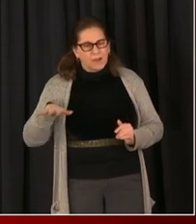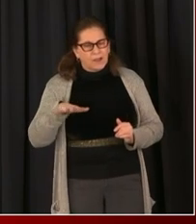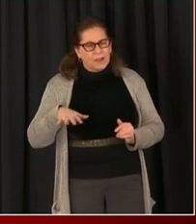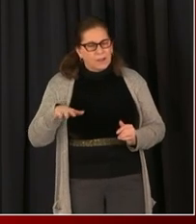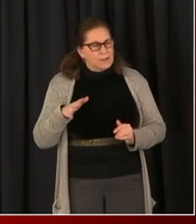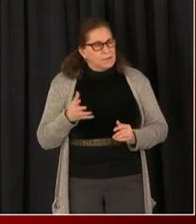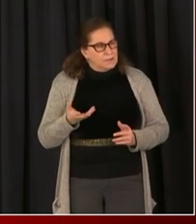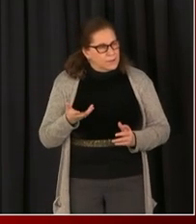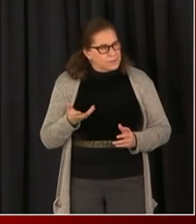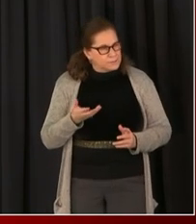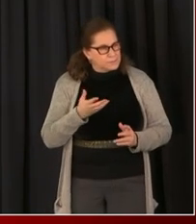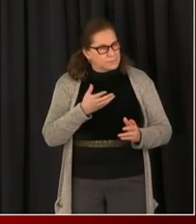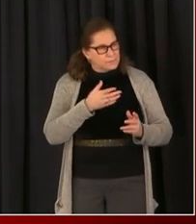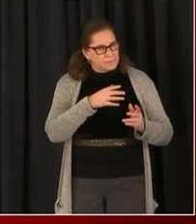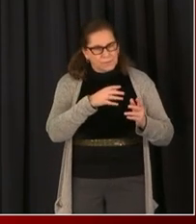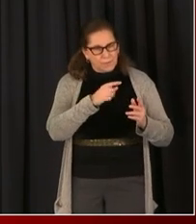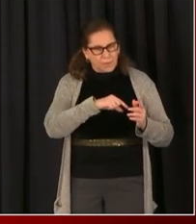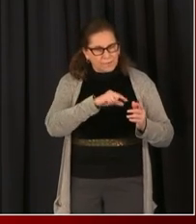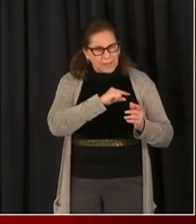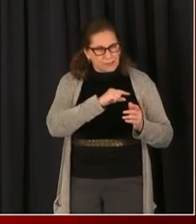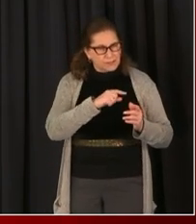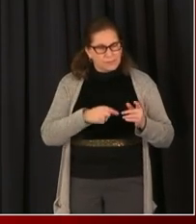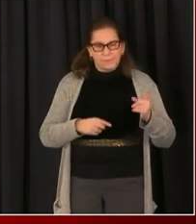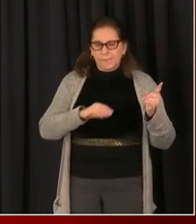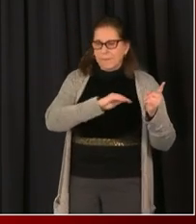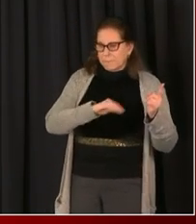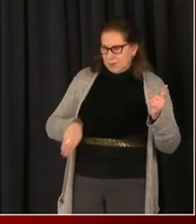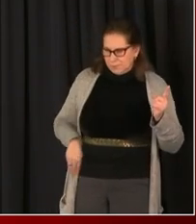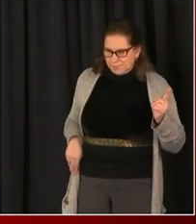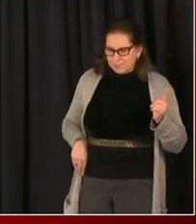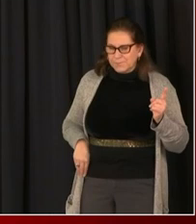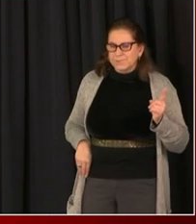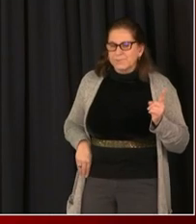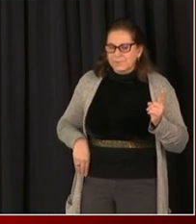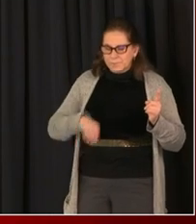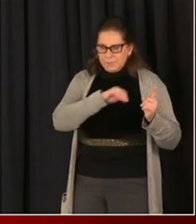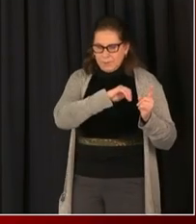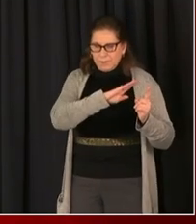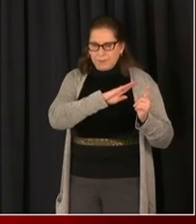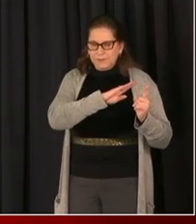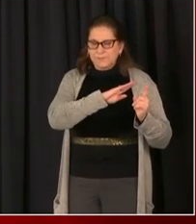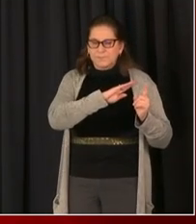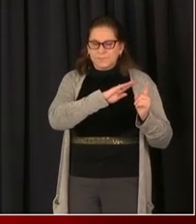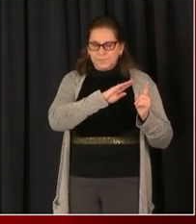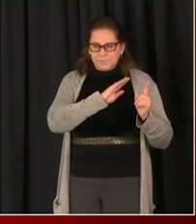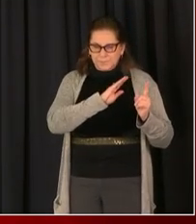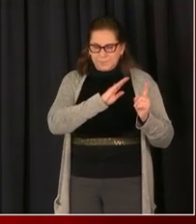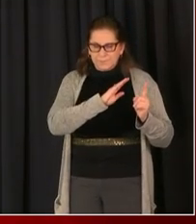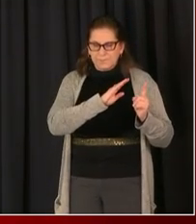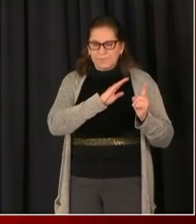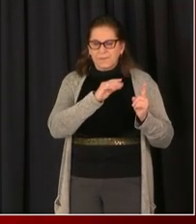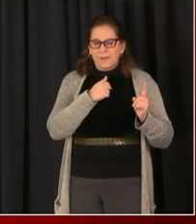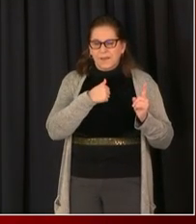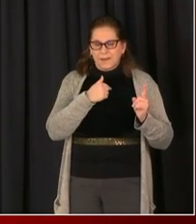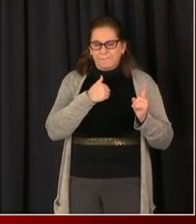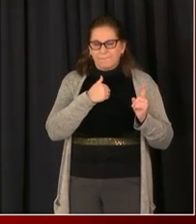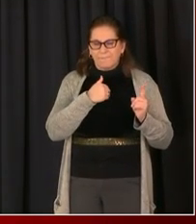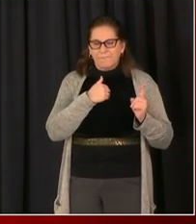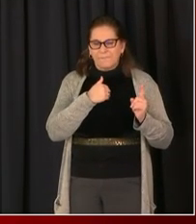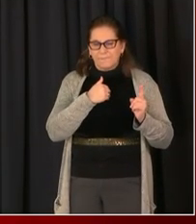She's a great leader. You may know that she's the executive director of the Far Southeast Family Support